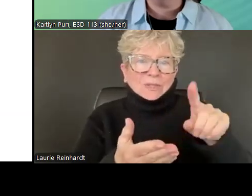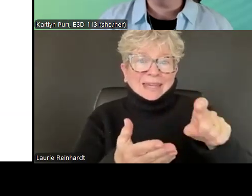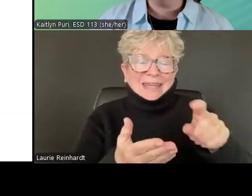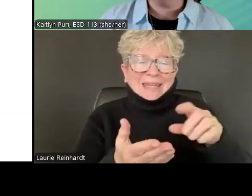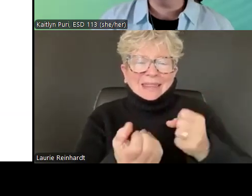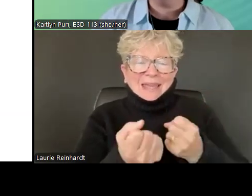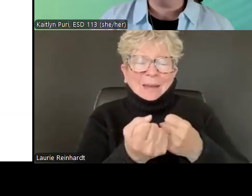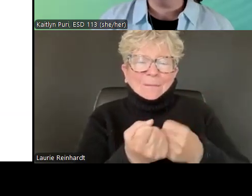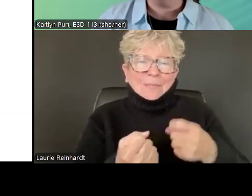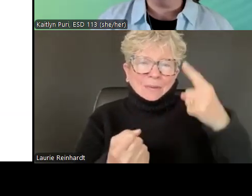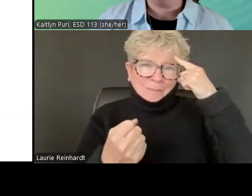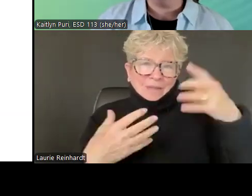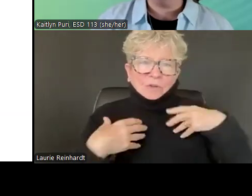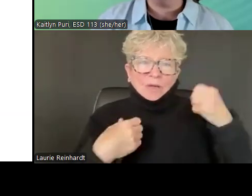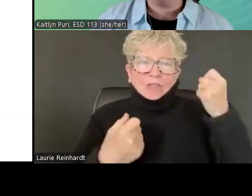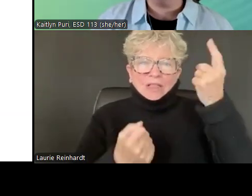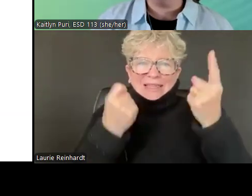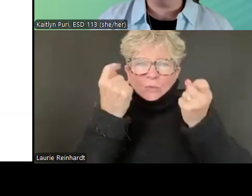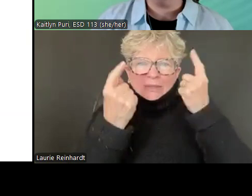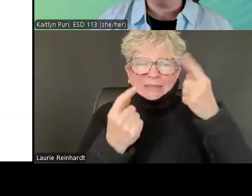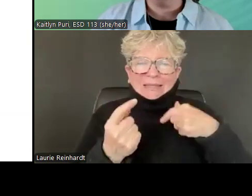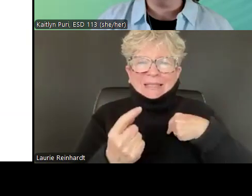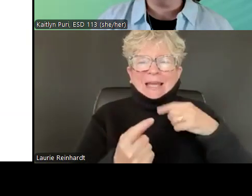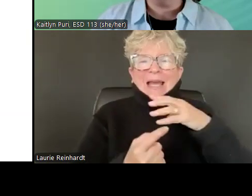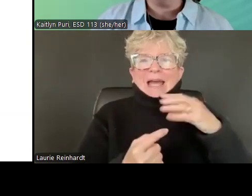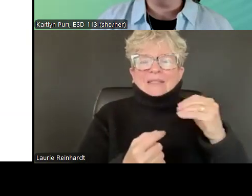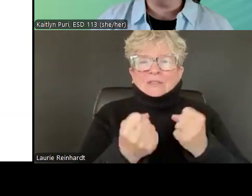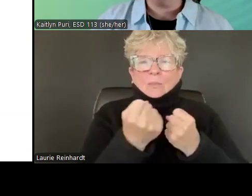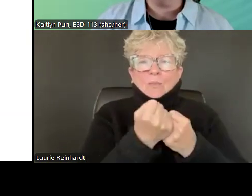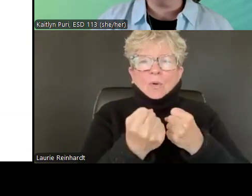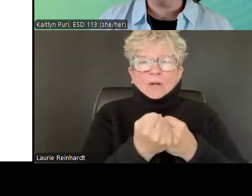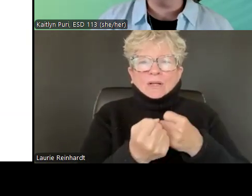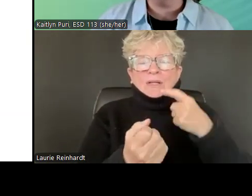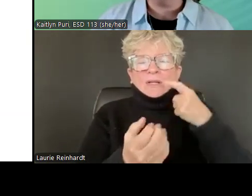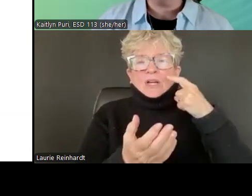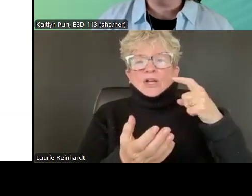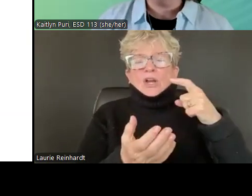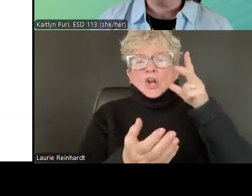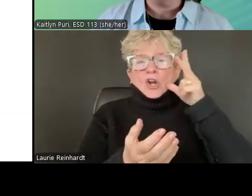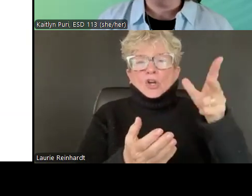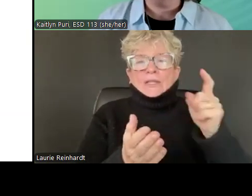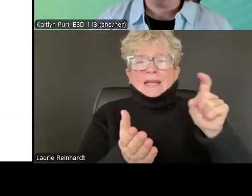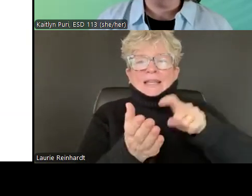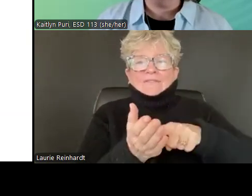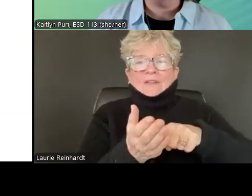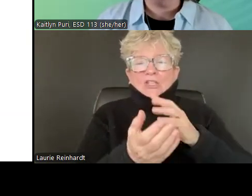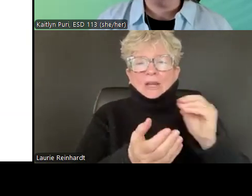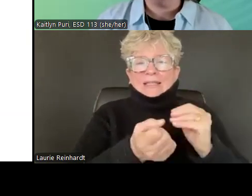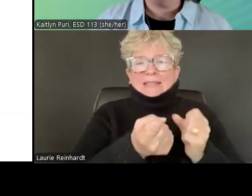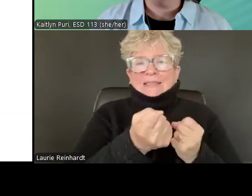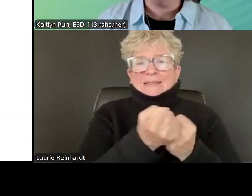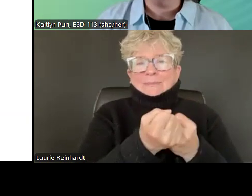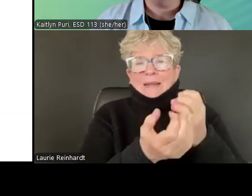Mental health literacy can also support early identification and intervention, which